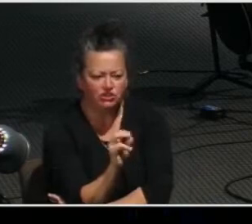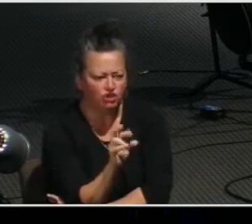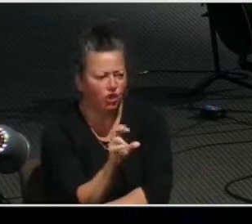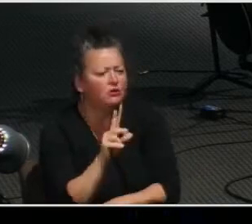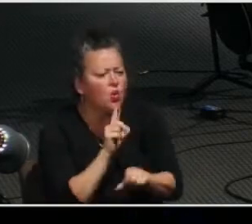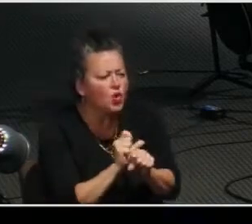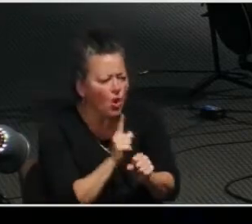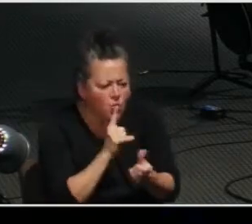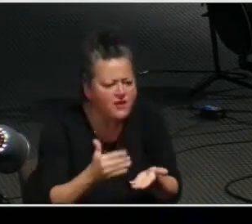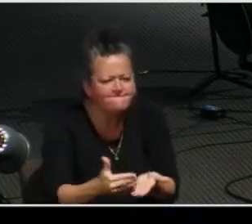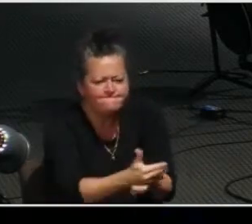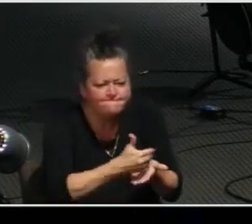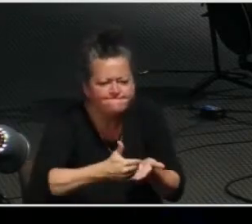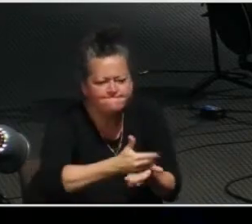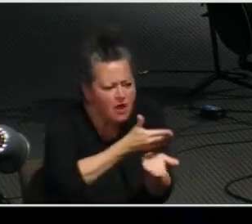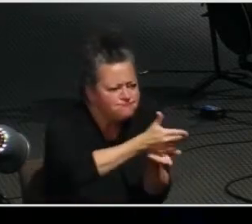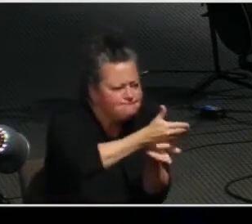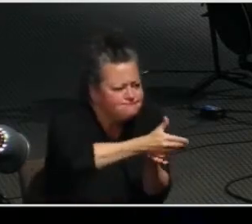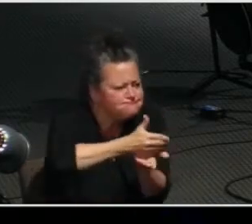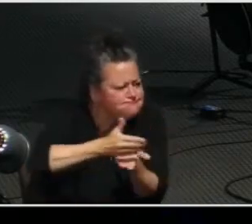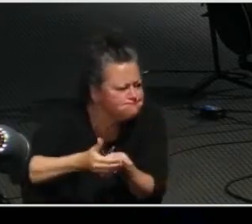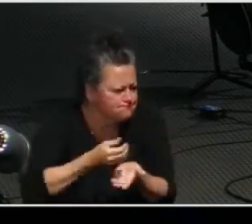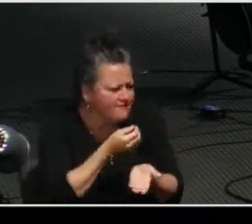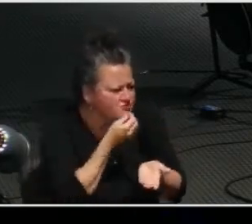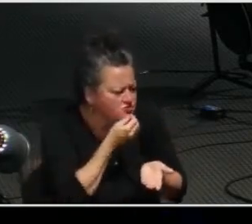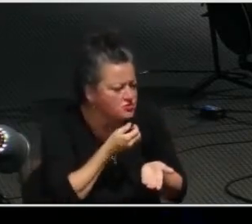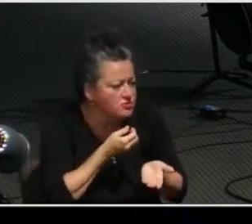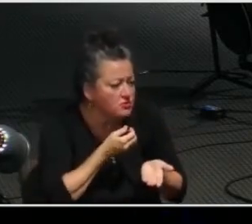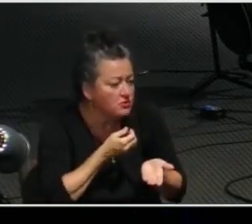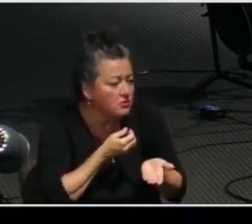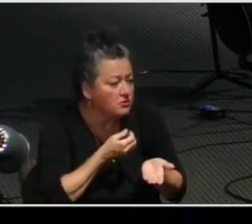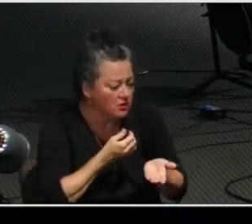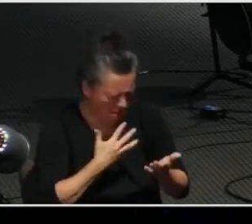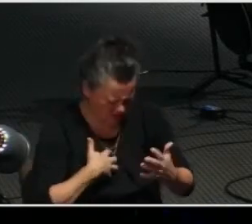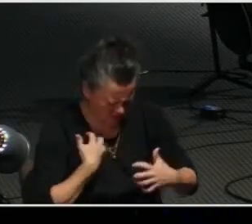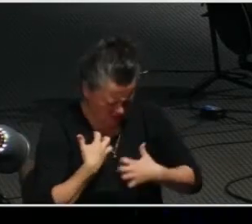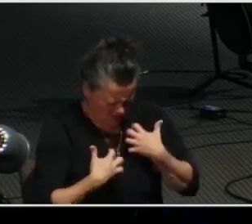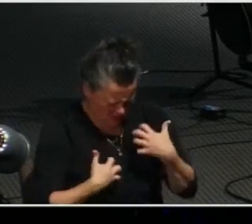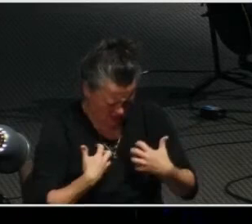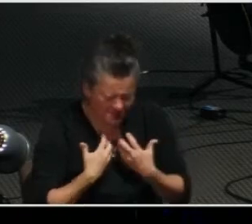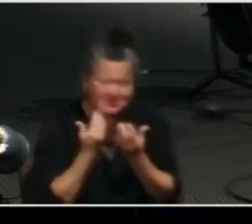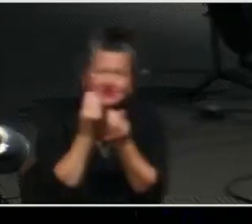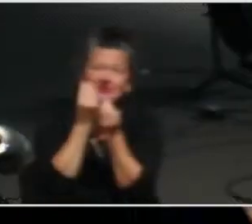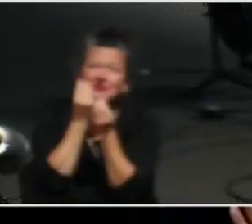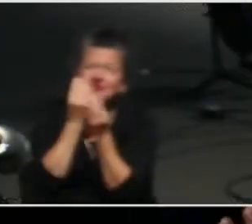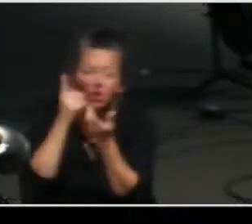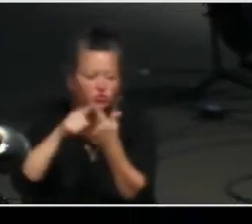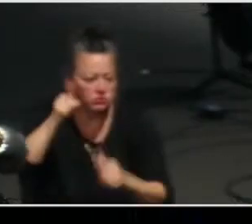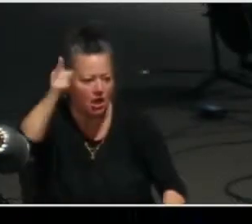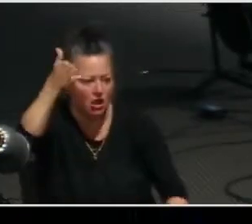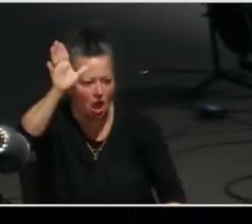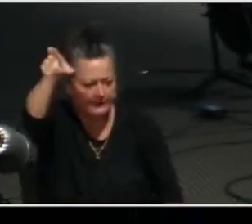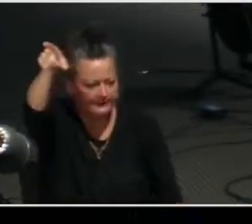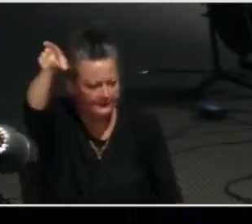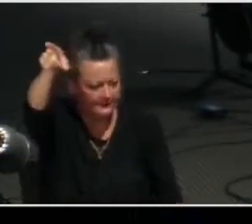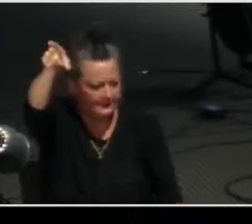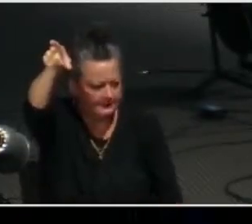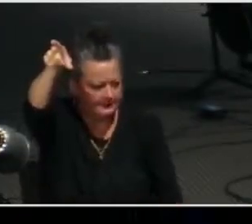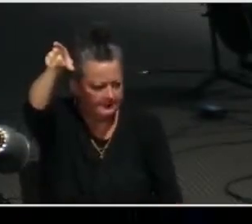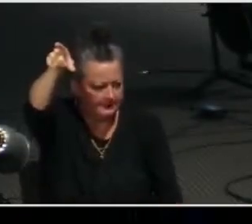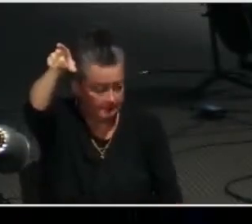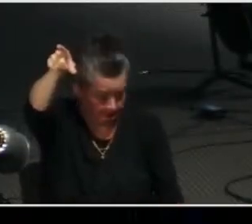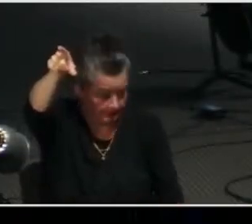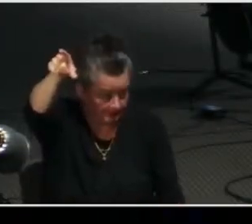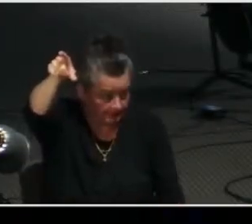Lord of hosts, the Lord of angel armies. This is an image of the